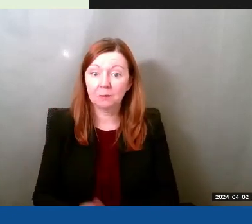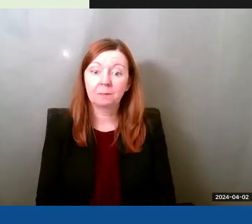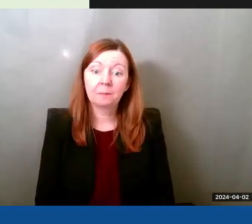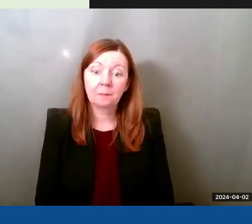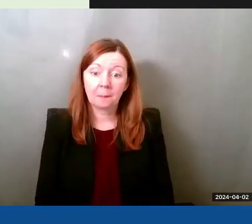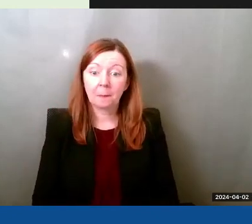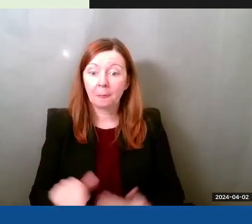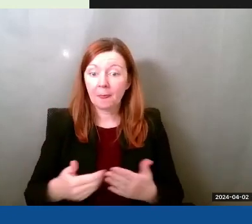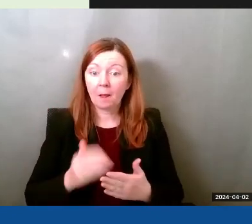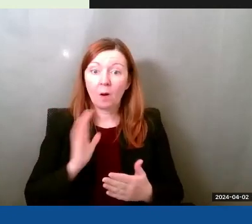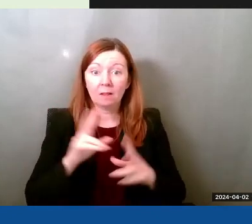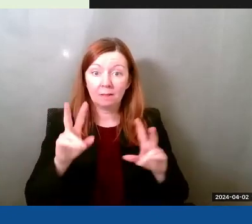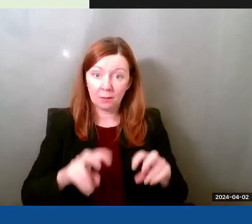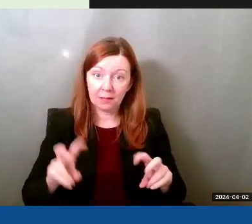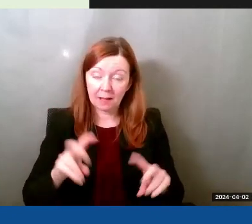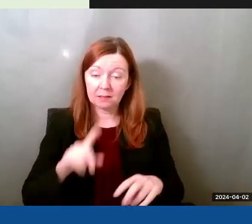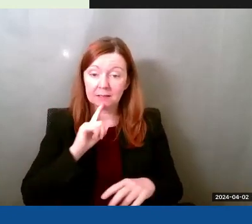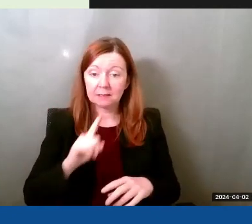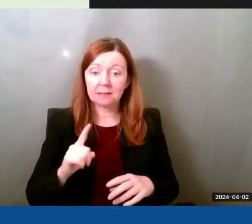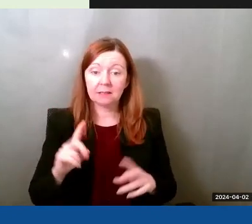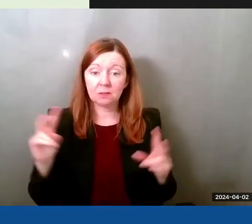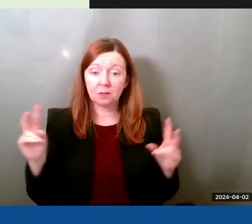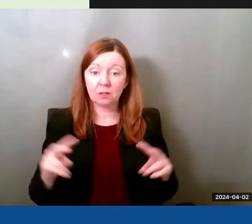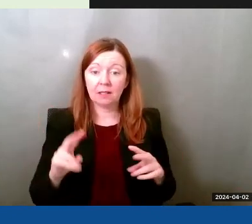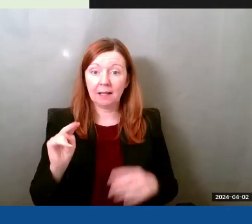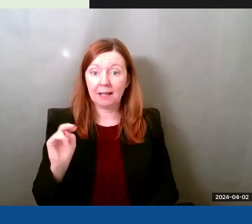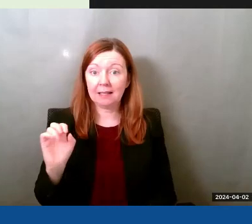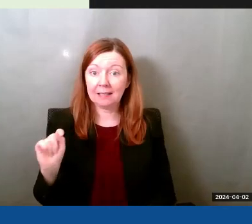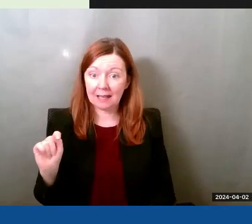So all of our analysis is looking at a net